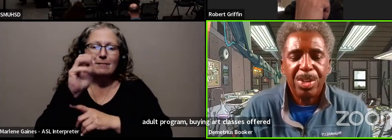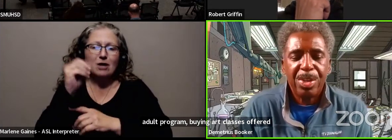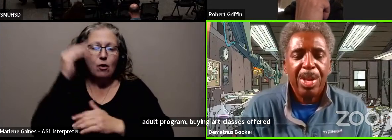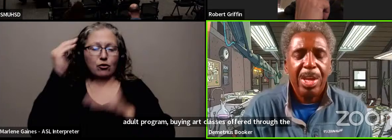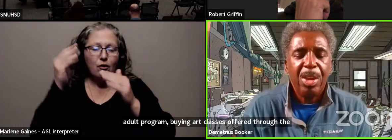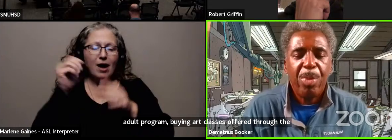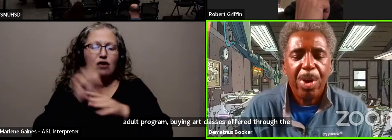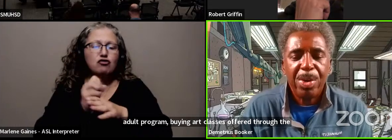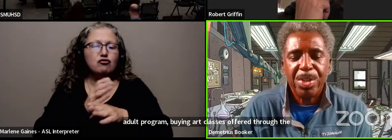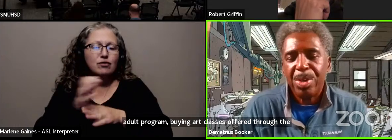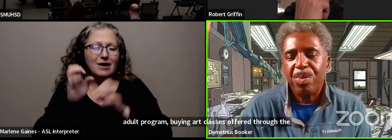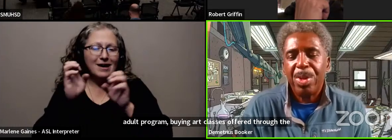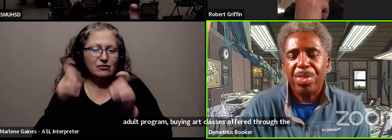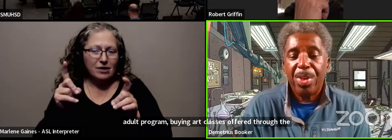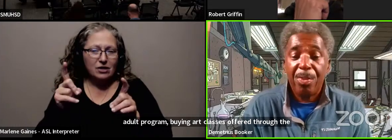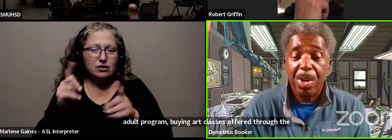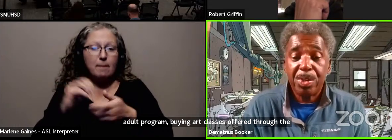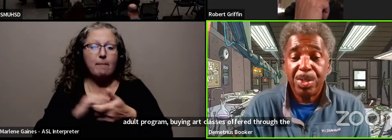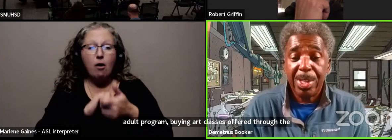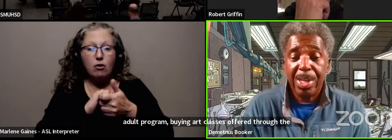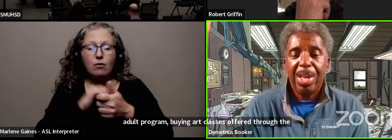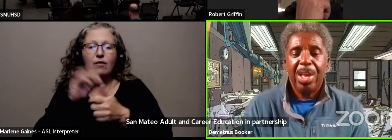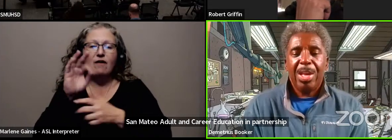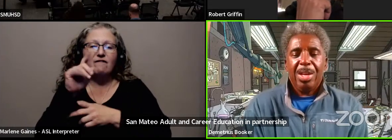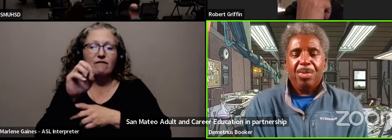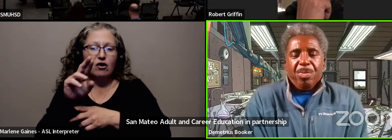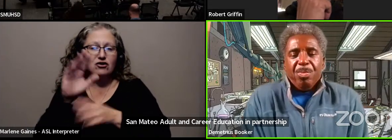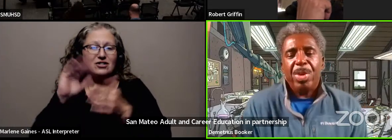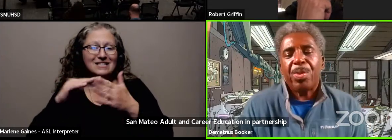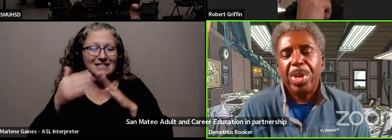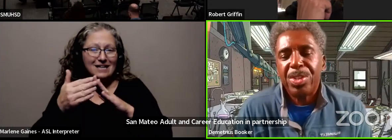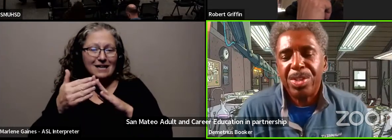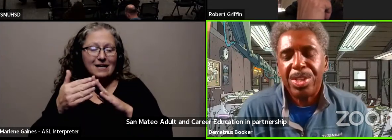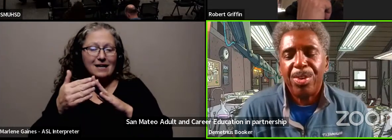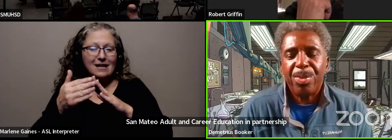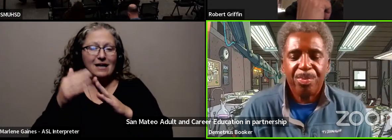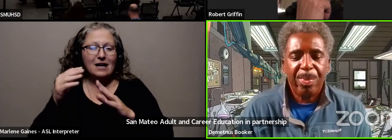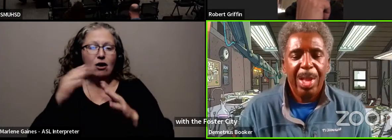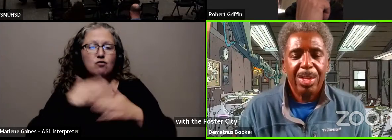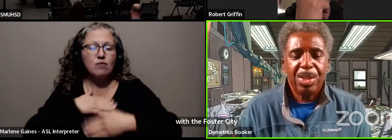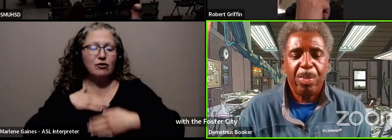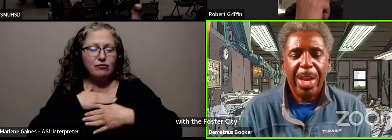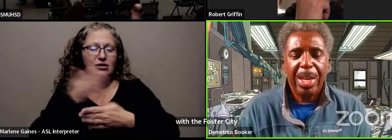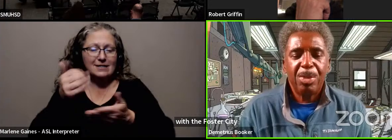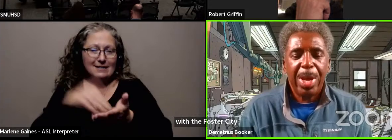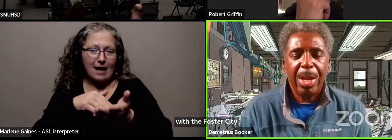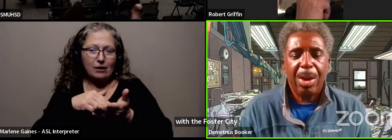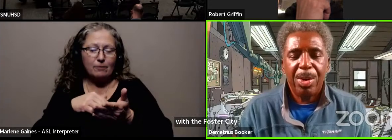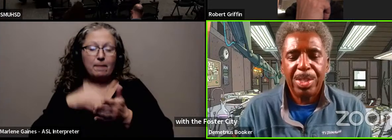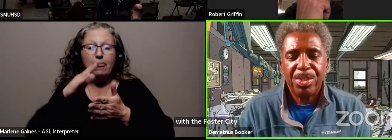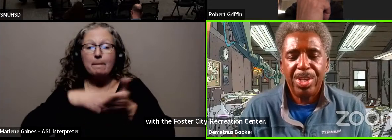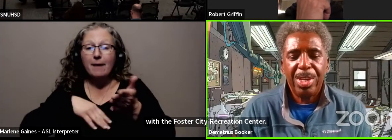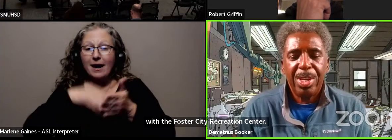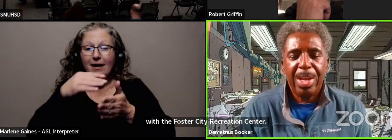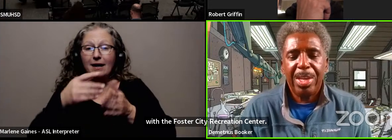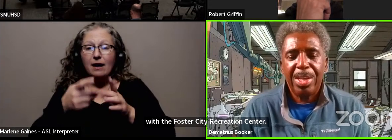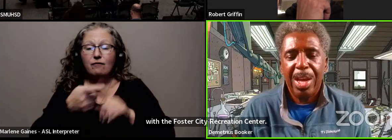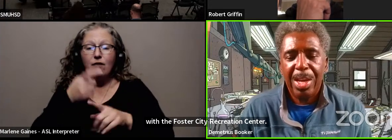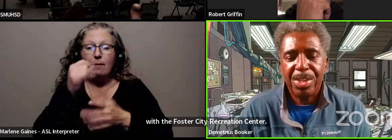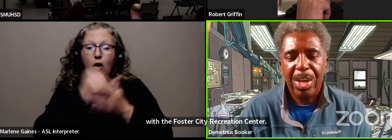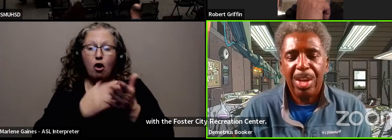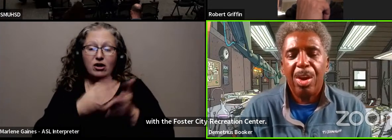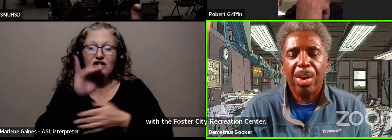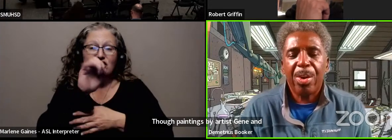Education in partnership with the Foster City Recreation Center. So paintings by artists Jean